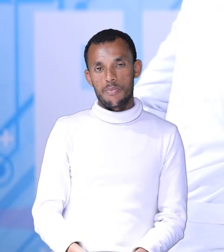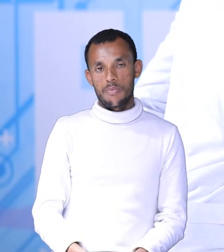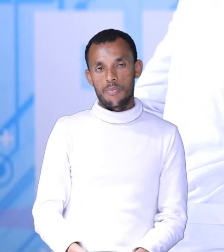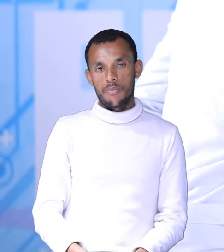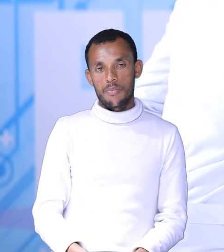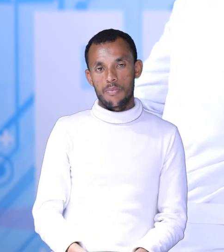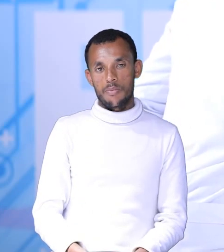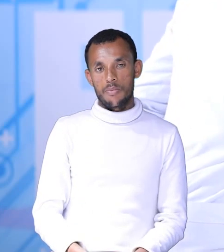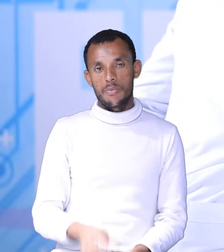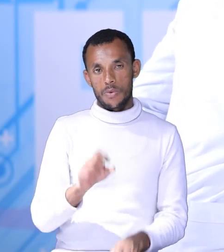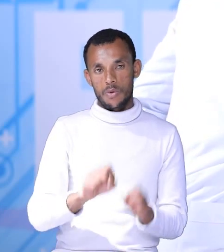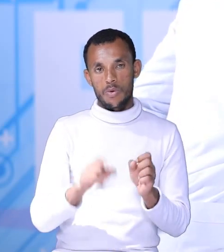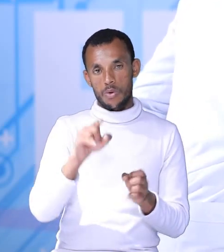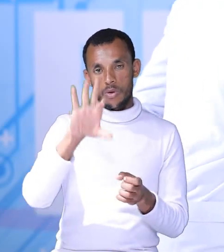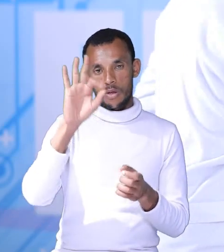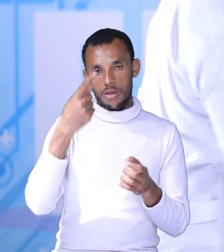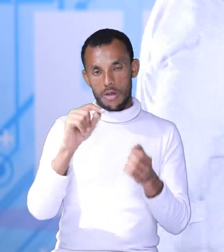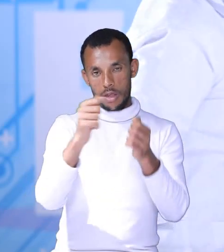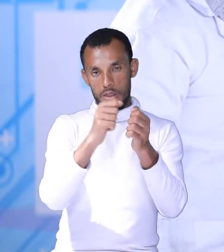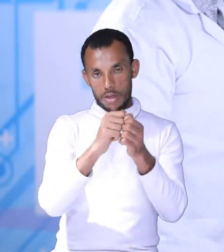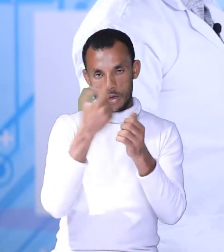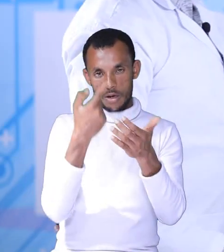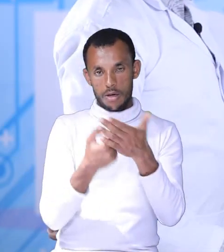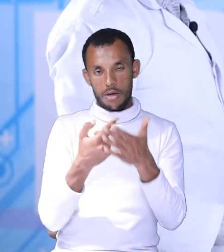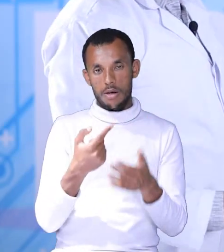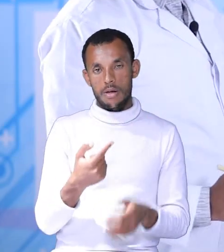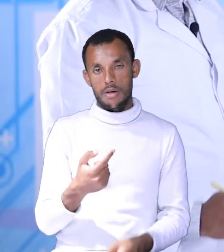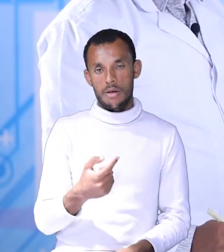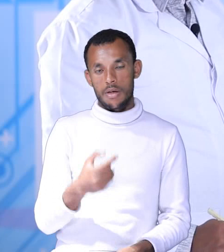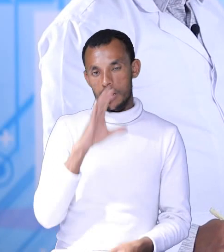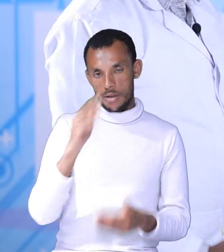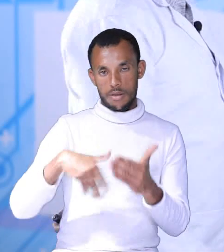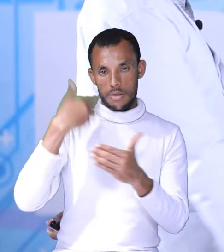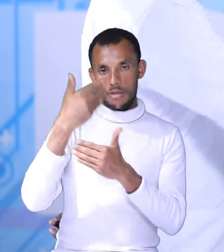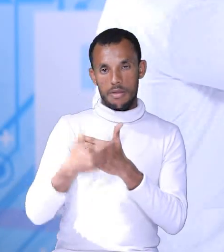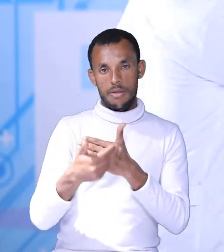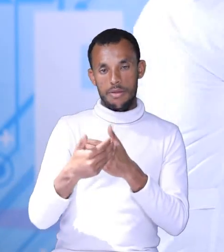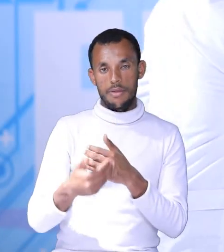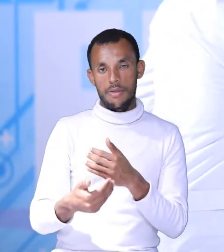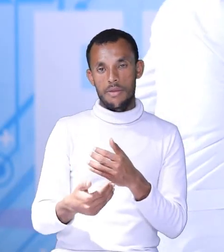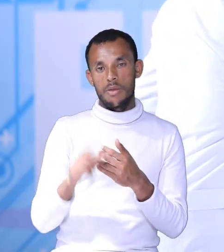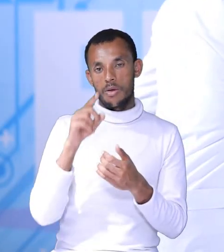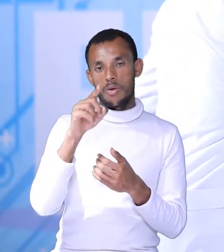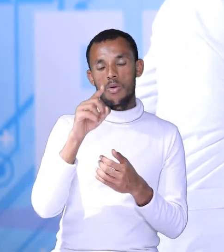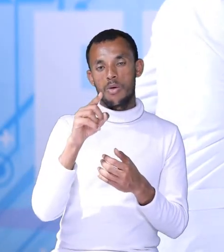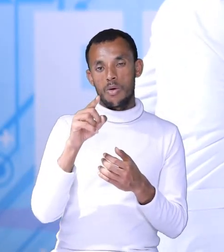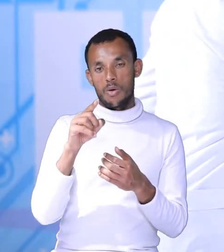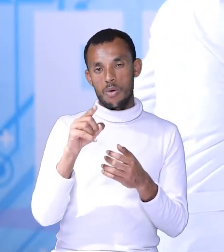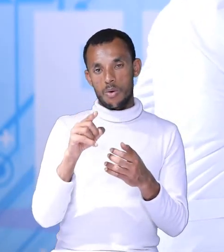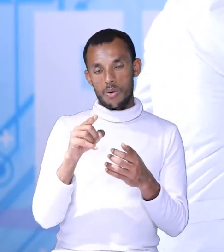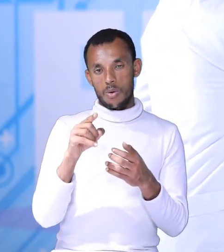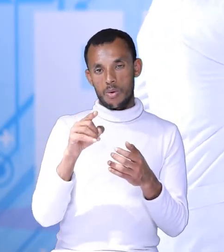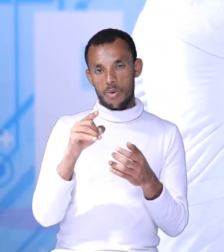So you will have the intersection here, and then just you lift this